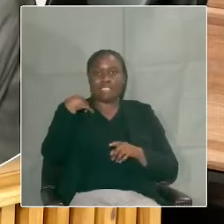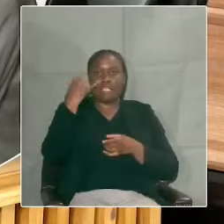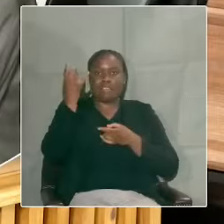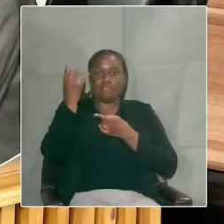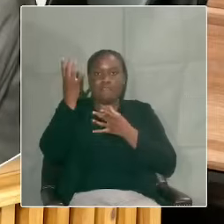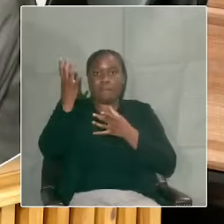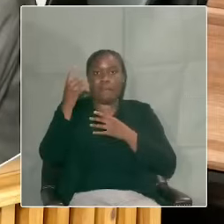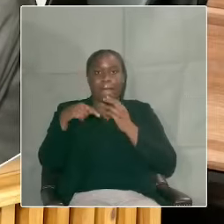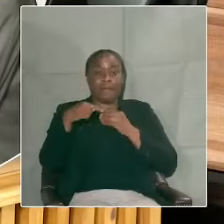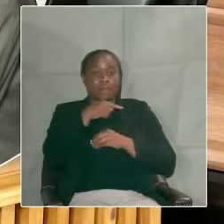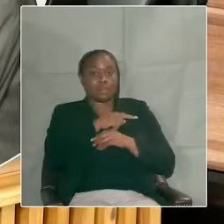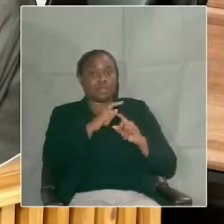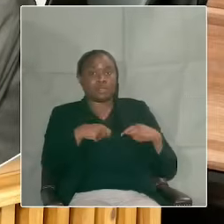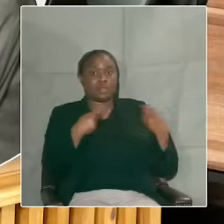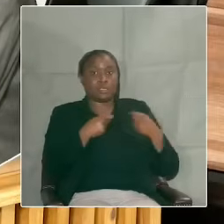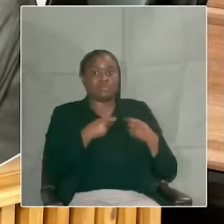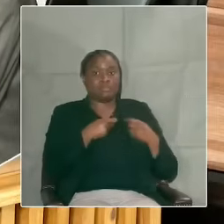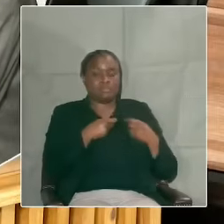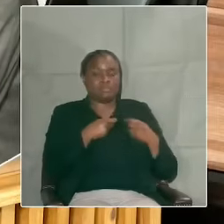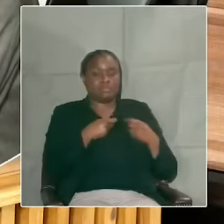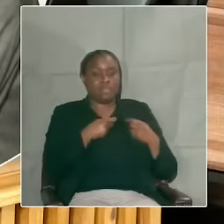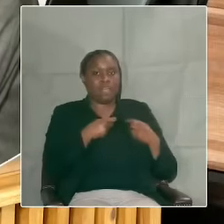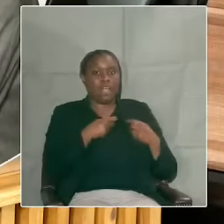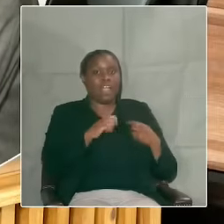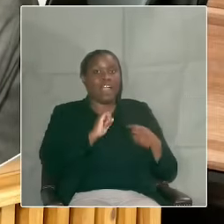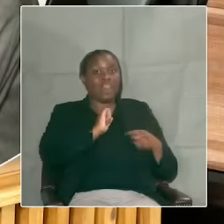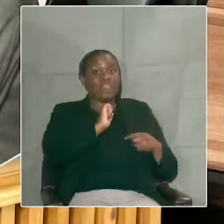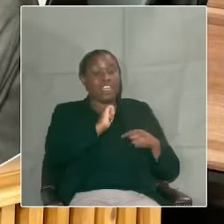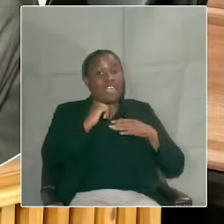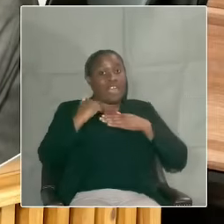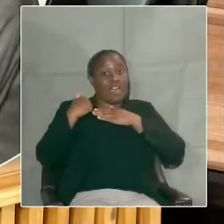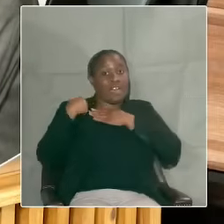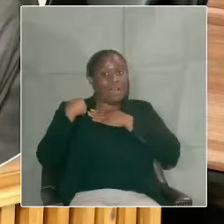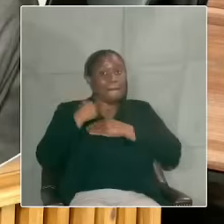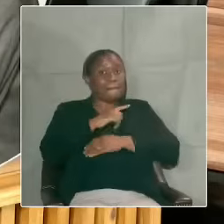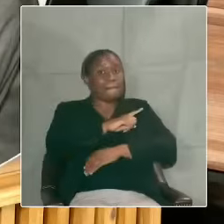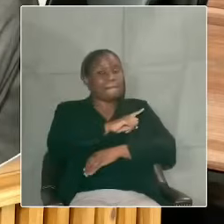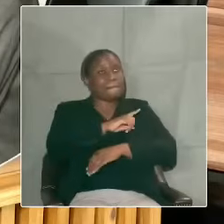the extension of the National Task Team's mandate.